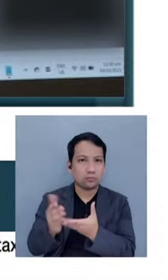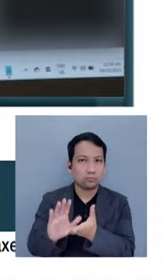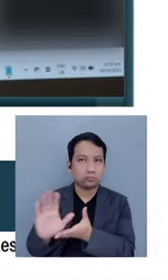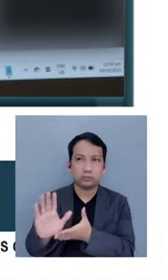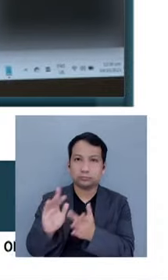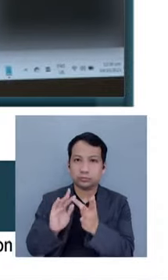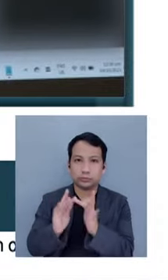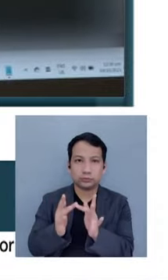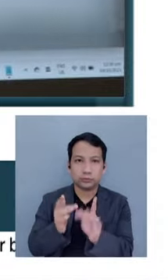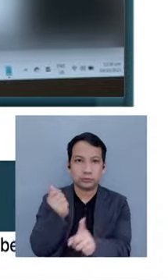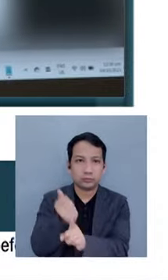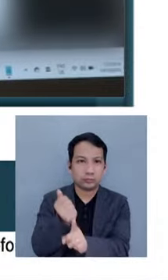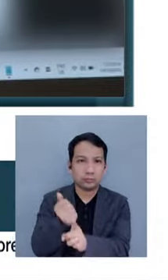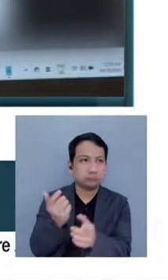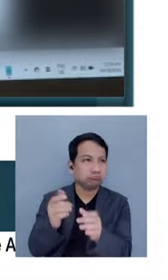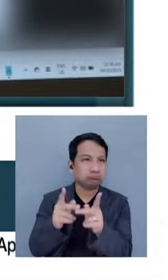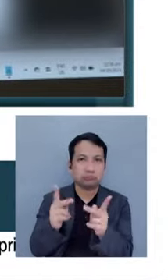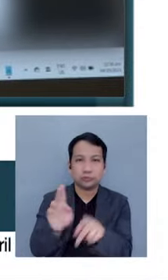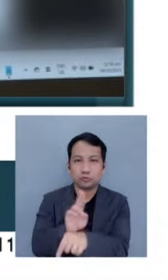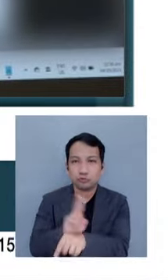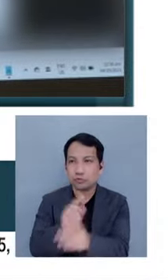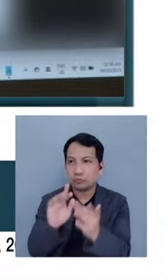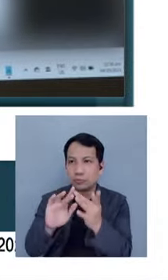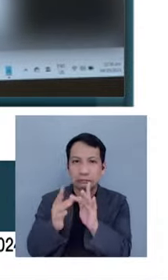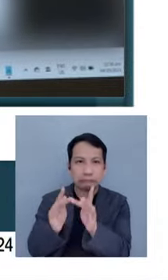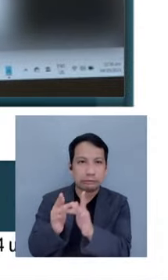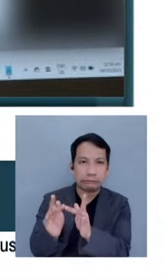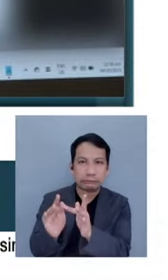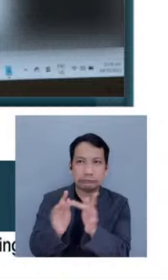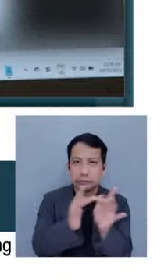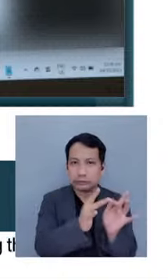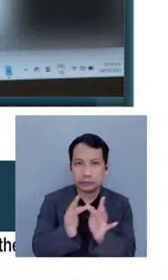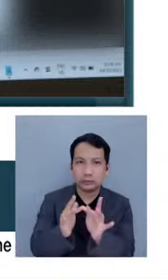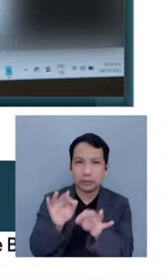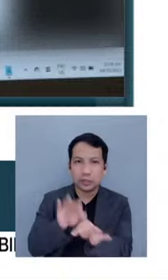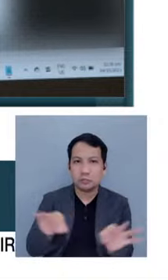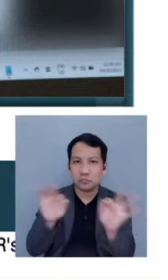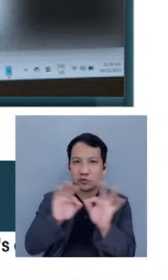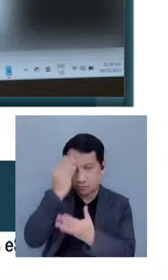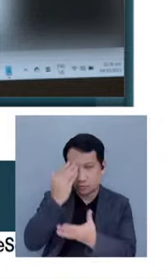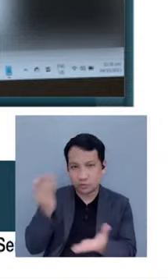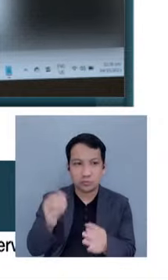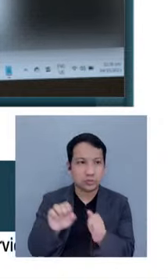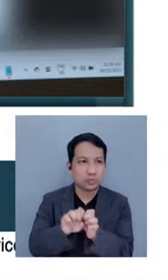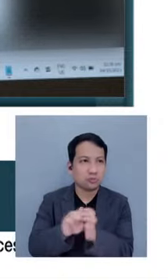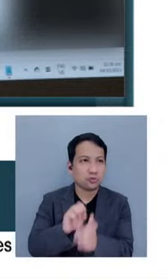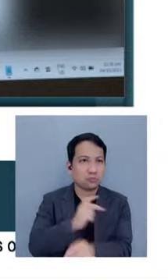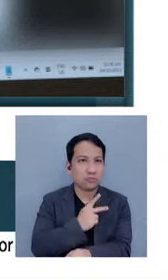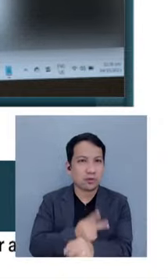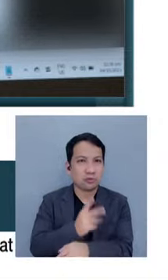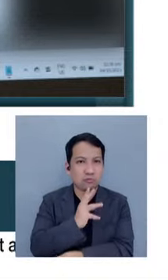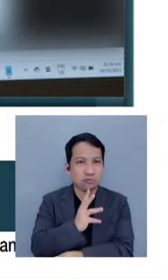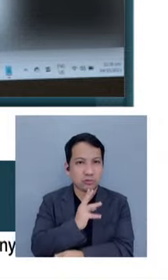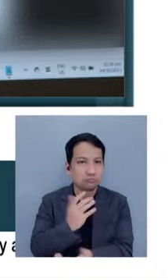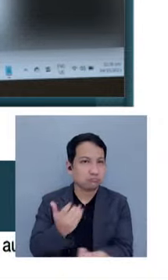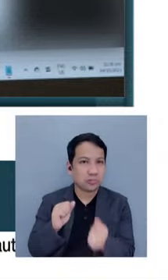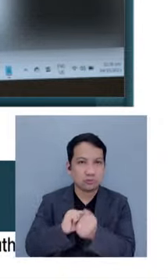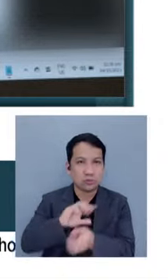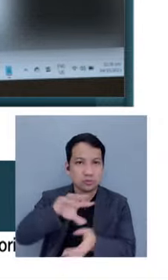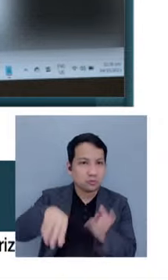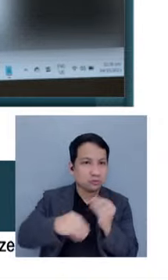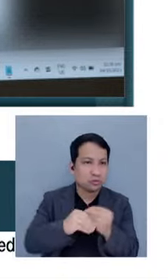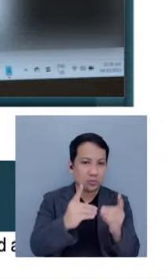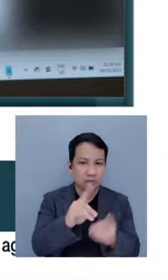in cyberspace. Most of these are critical information infrastructures like our power, water, even dam operations,